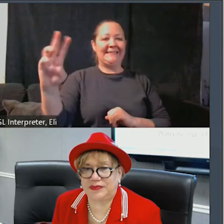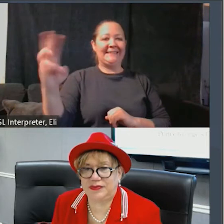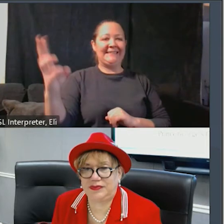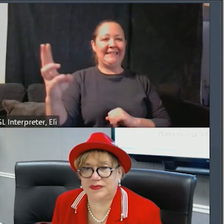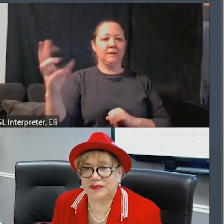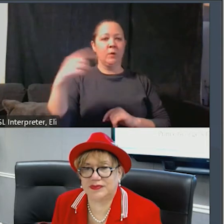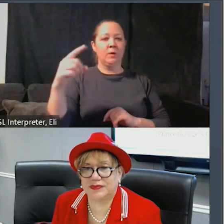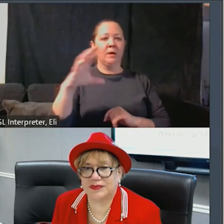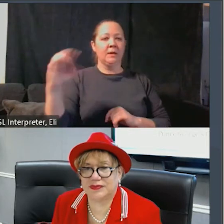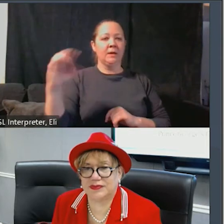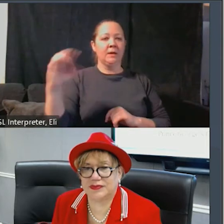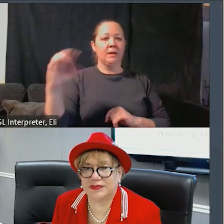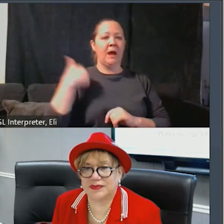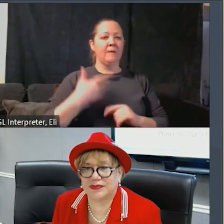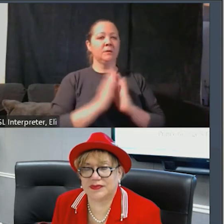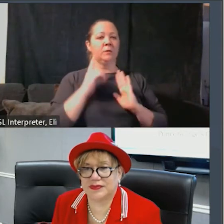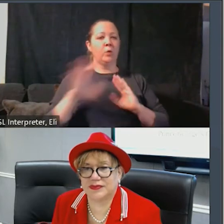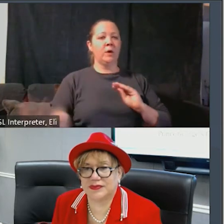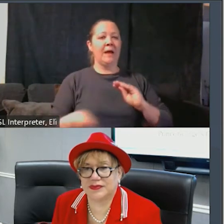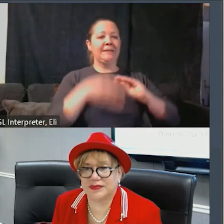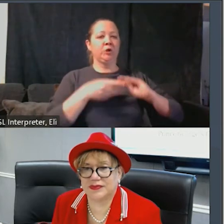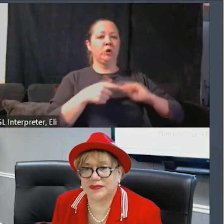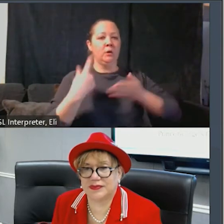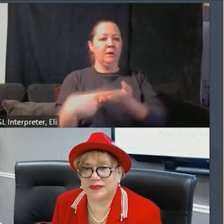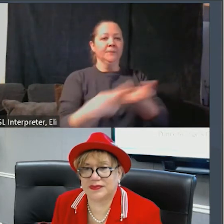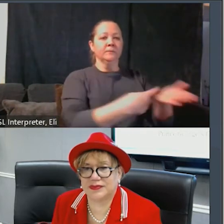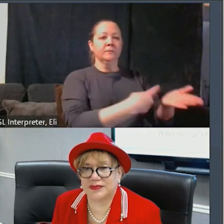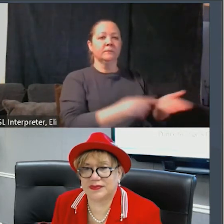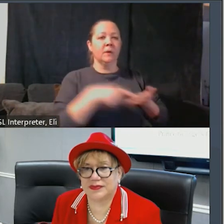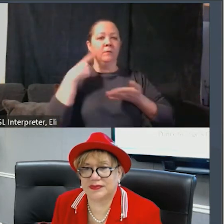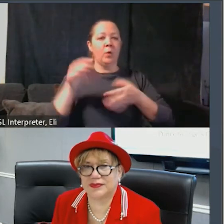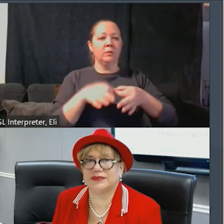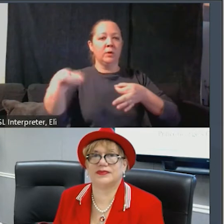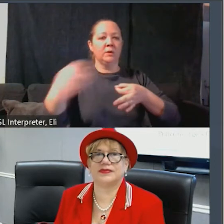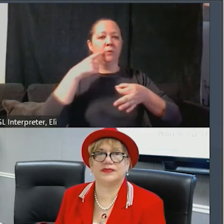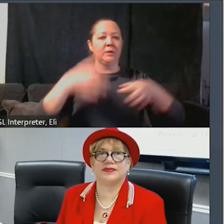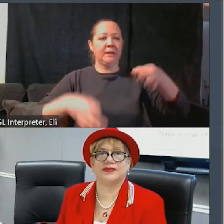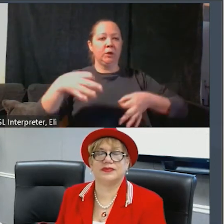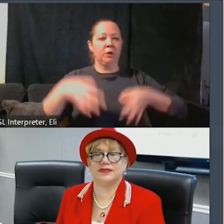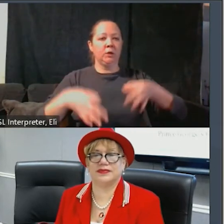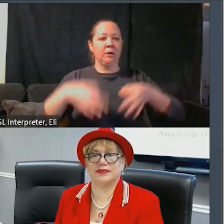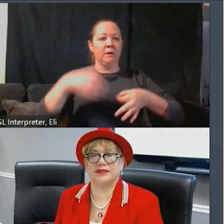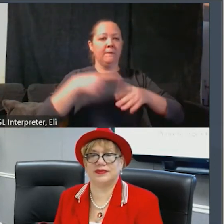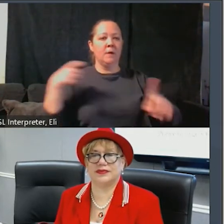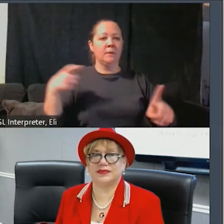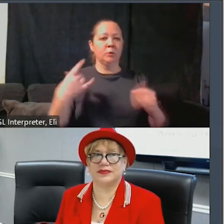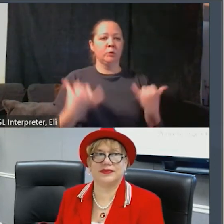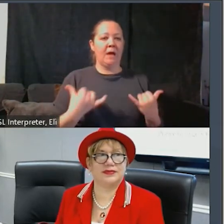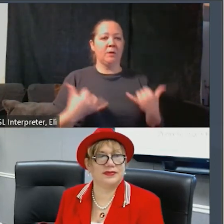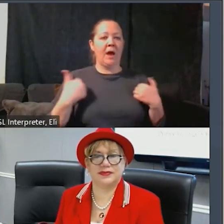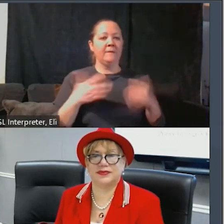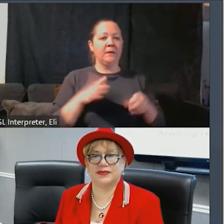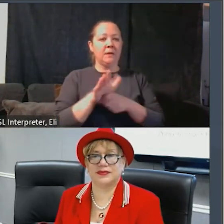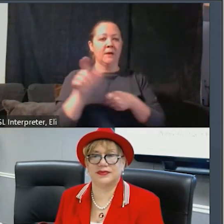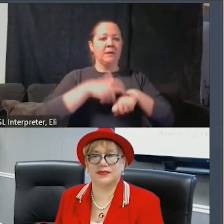have additional conversation, requested a continuance of the hearing today so that there would be adequate time to have